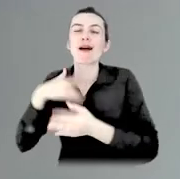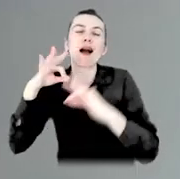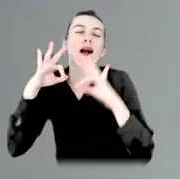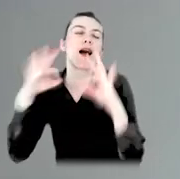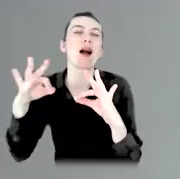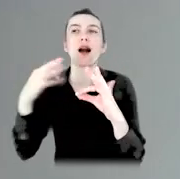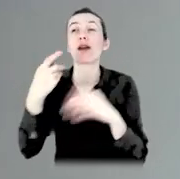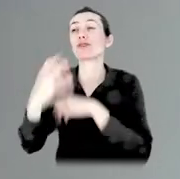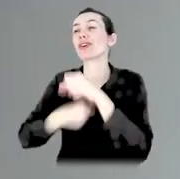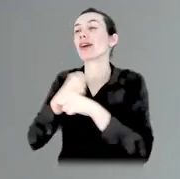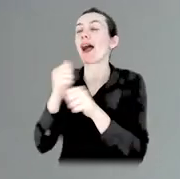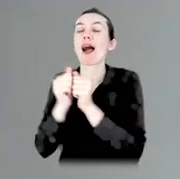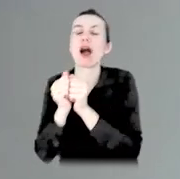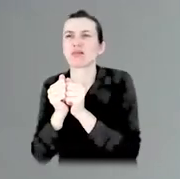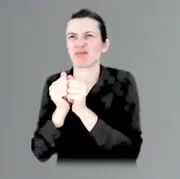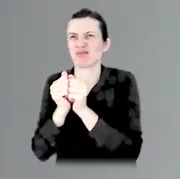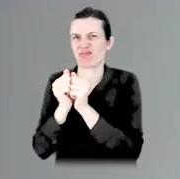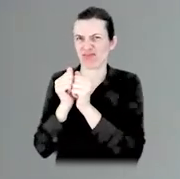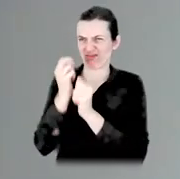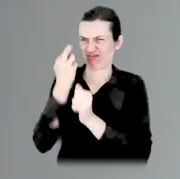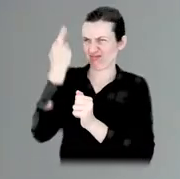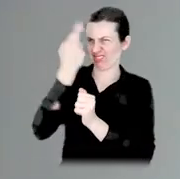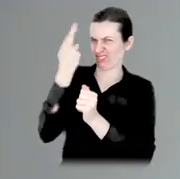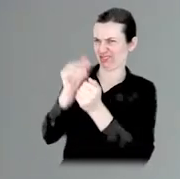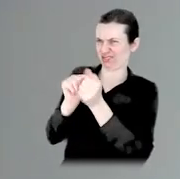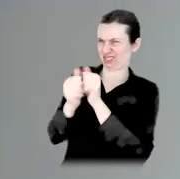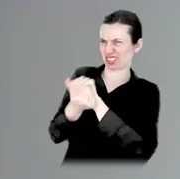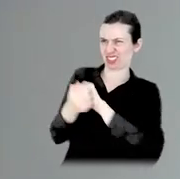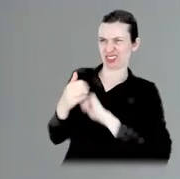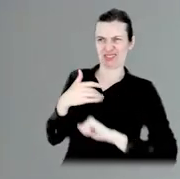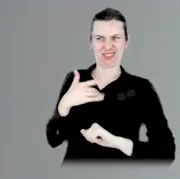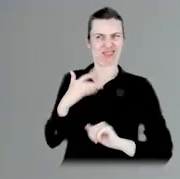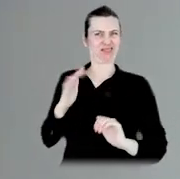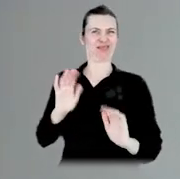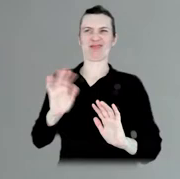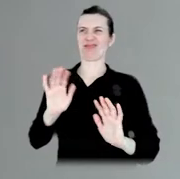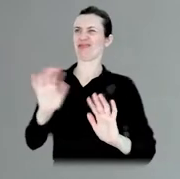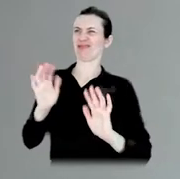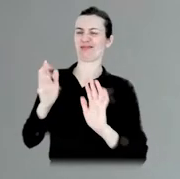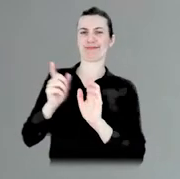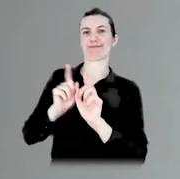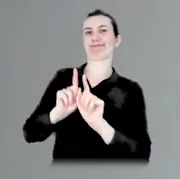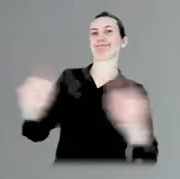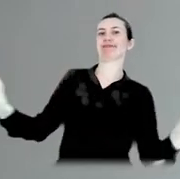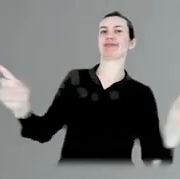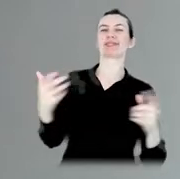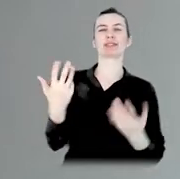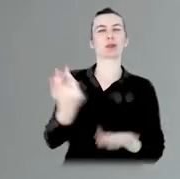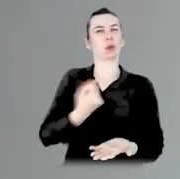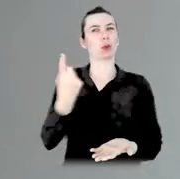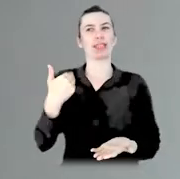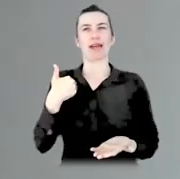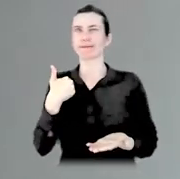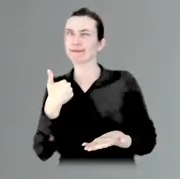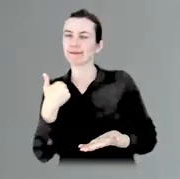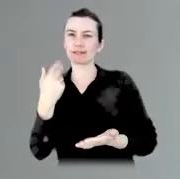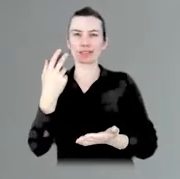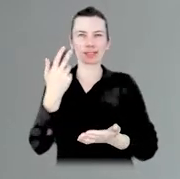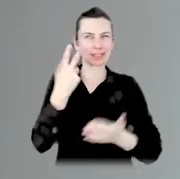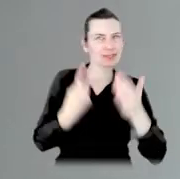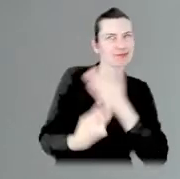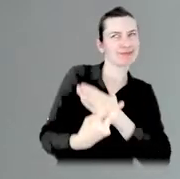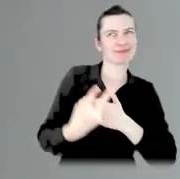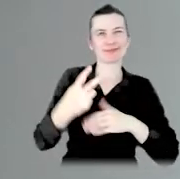for years and then something changes, or then they realize they're not who they, you know, thought they were or whatever. So it's always, there's always